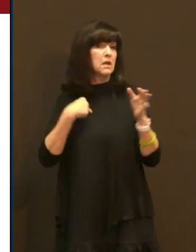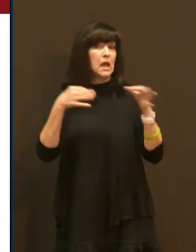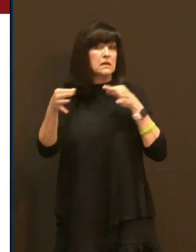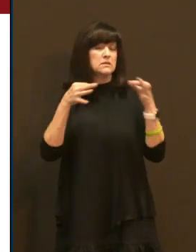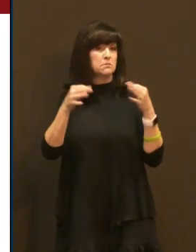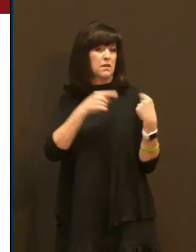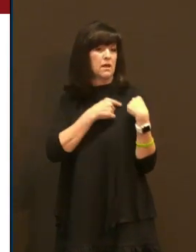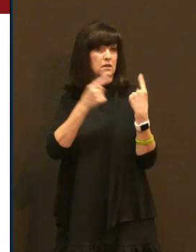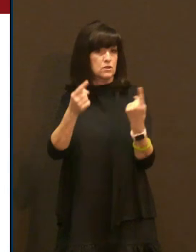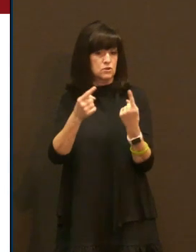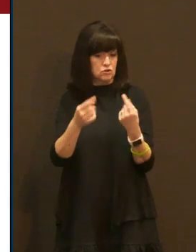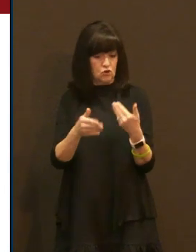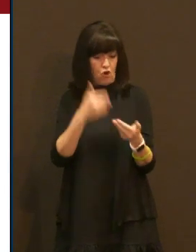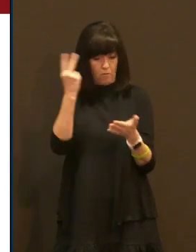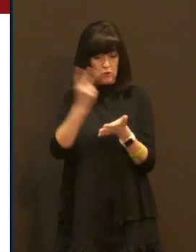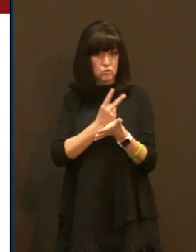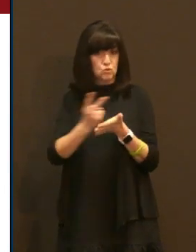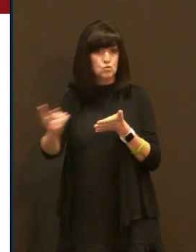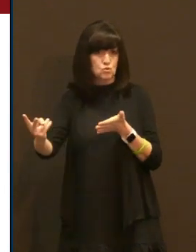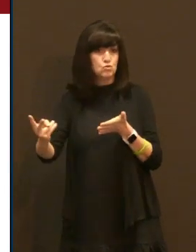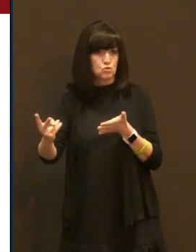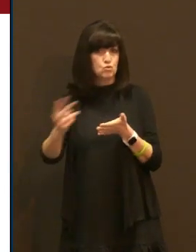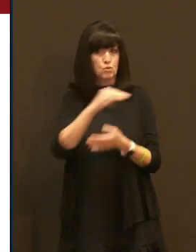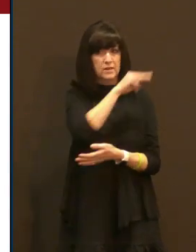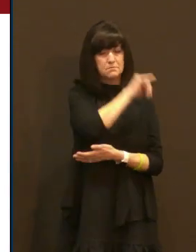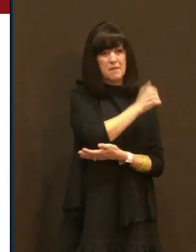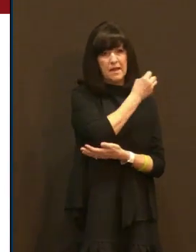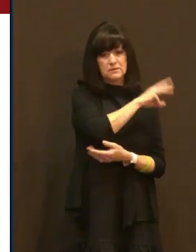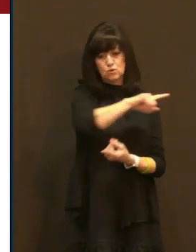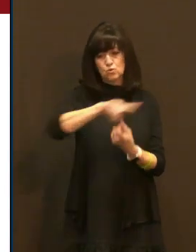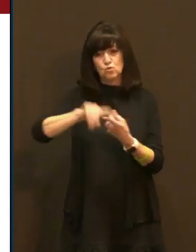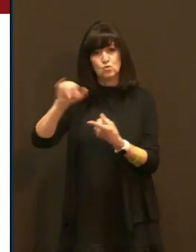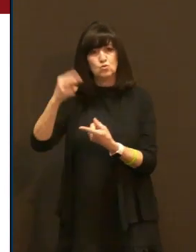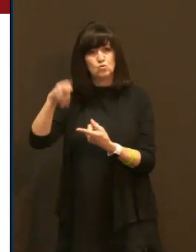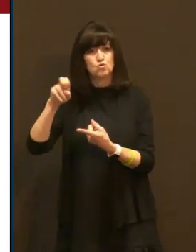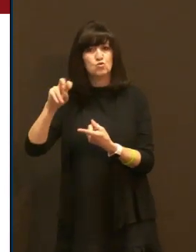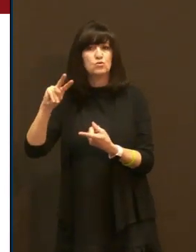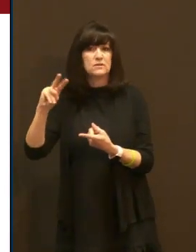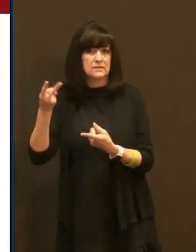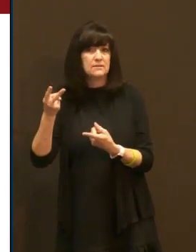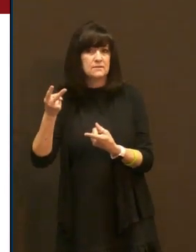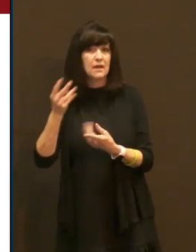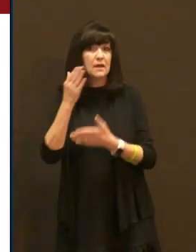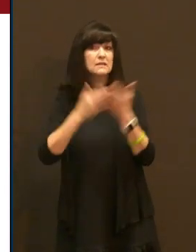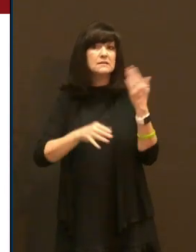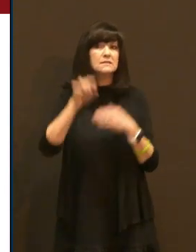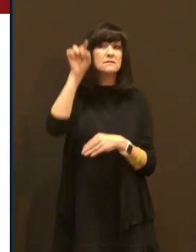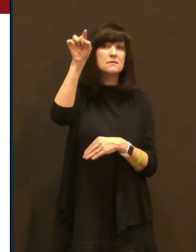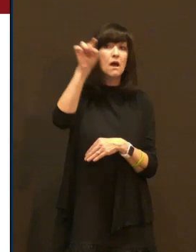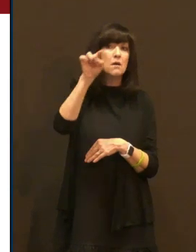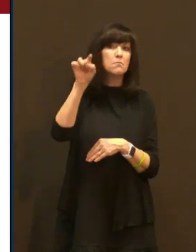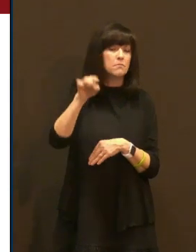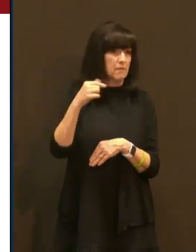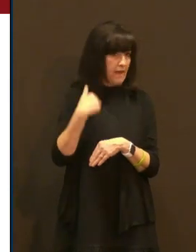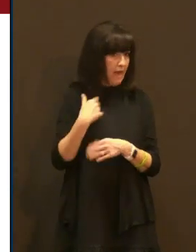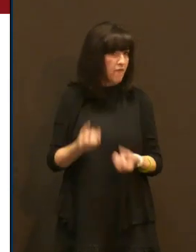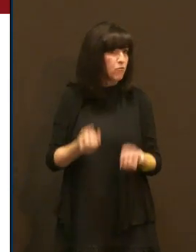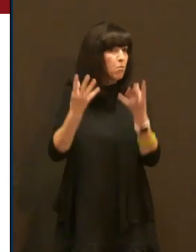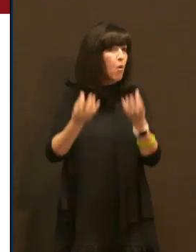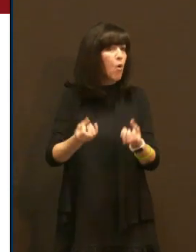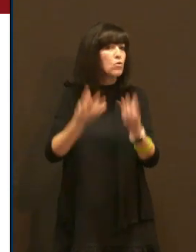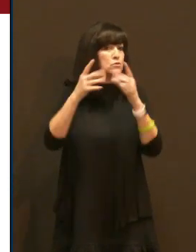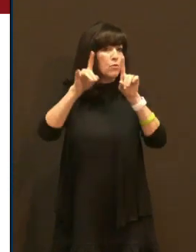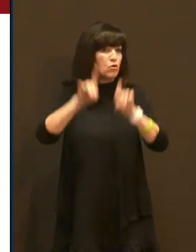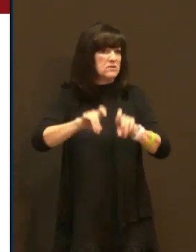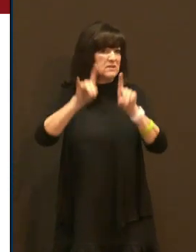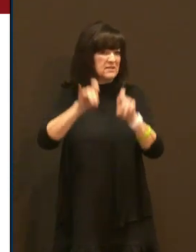a week from today through June 2nd. Some of these points on the map here have had multiple testing sites over the last